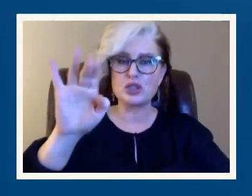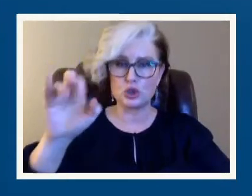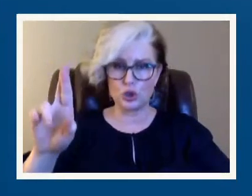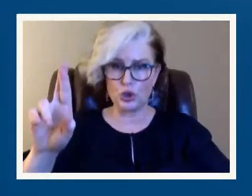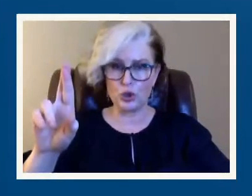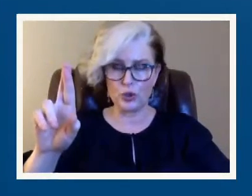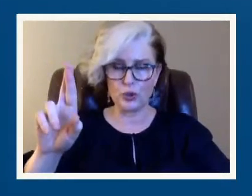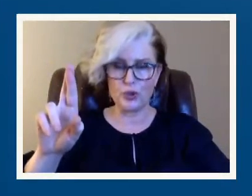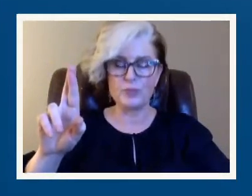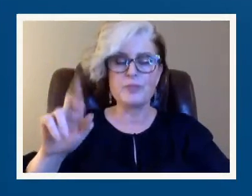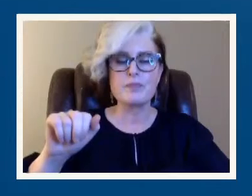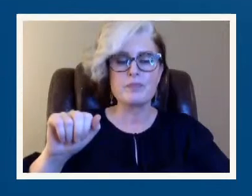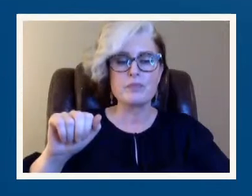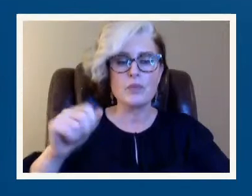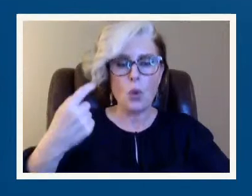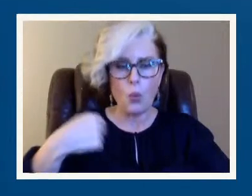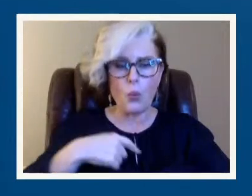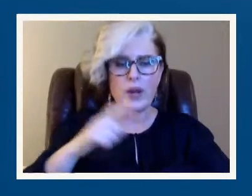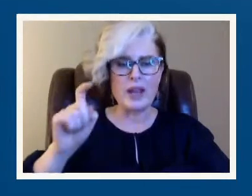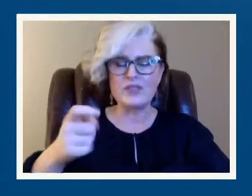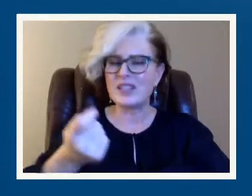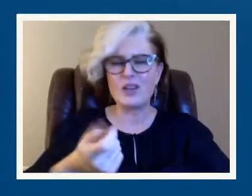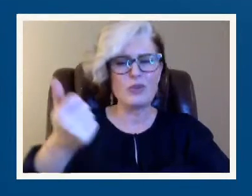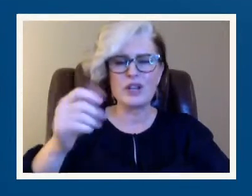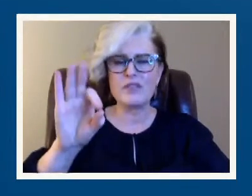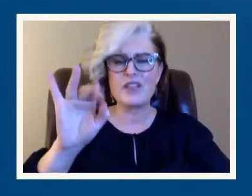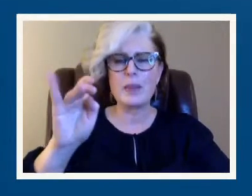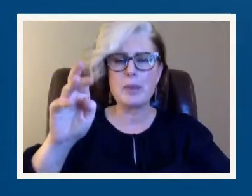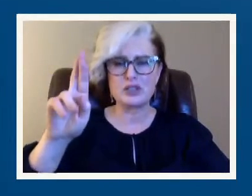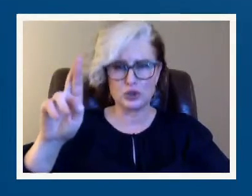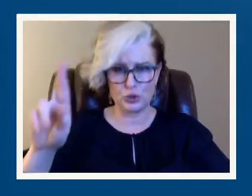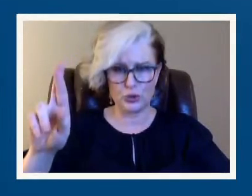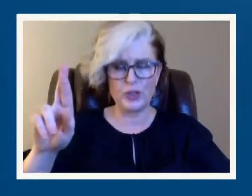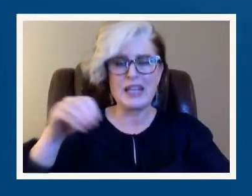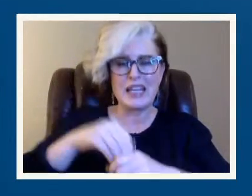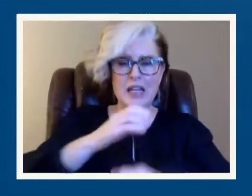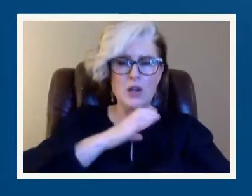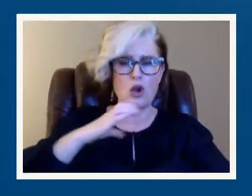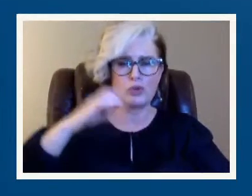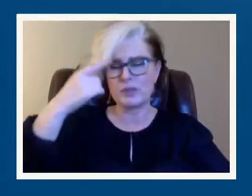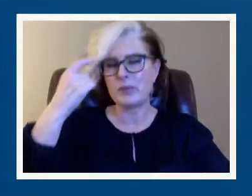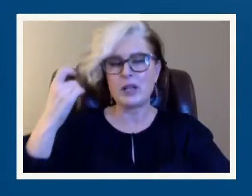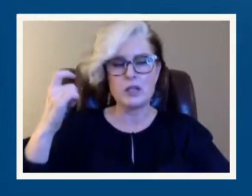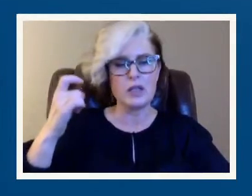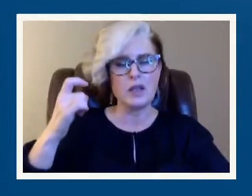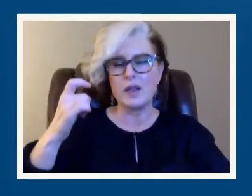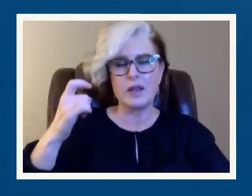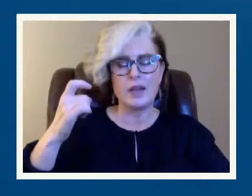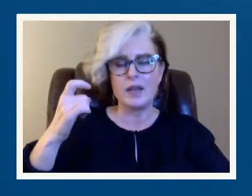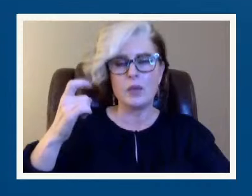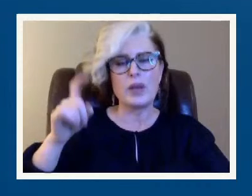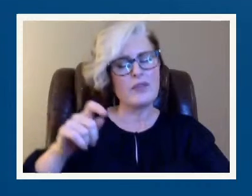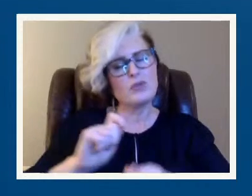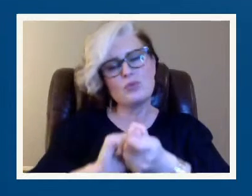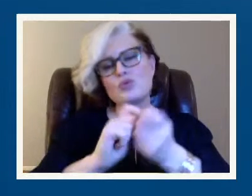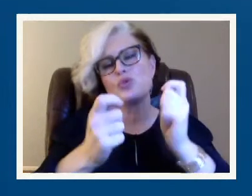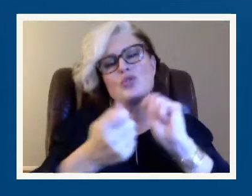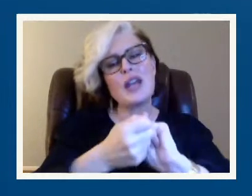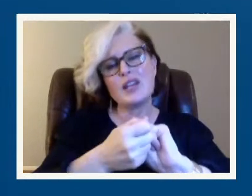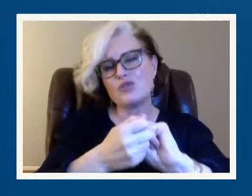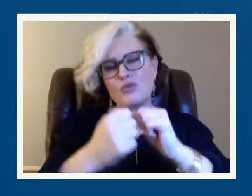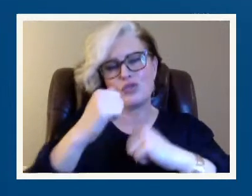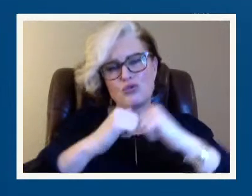We got to get rid of the filibuster because we have to make some really fundamental changes here in this